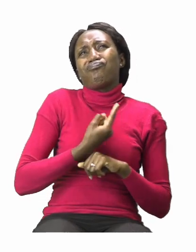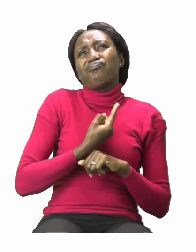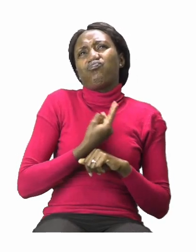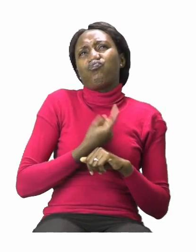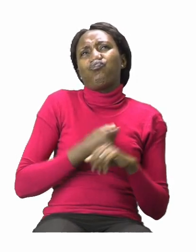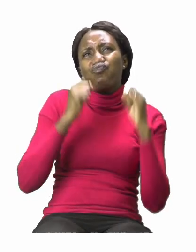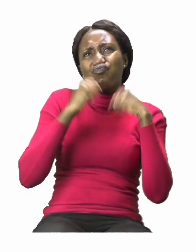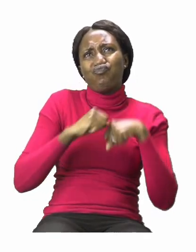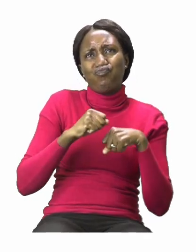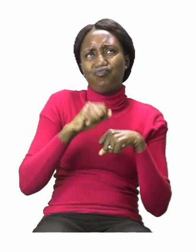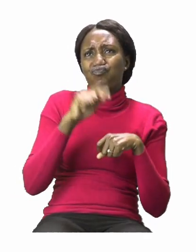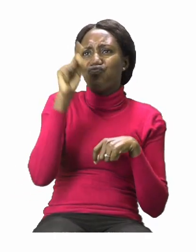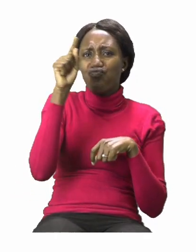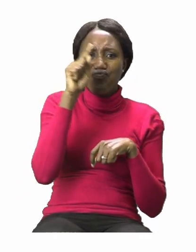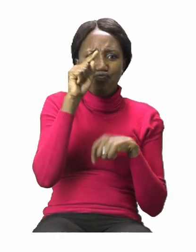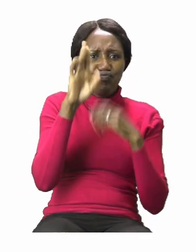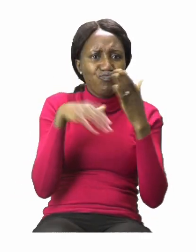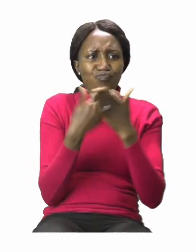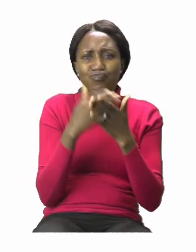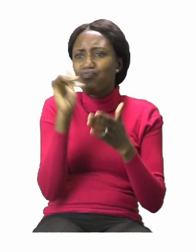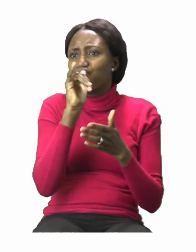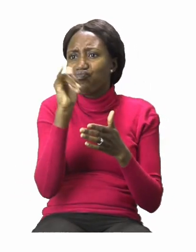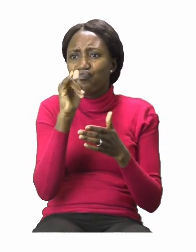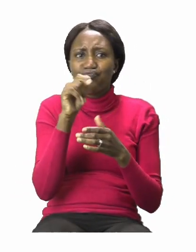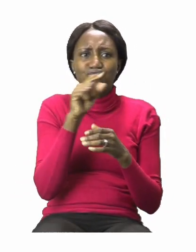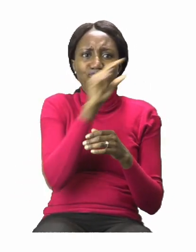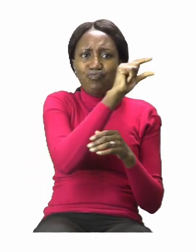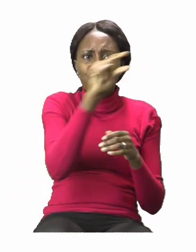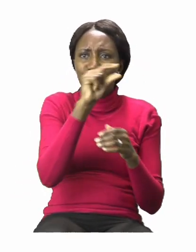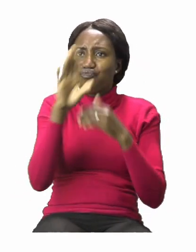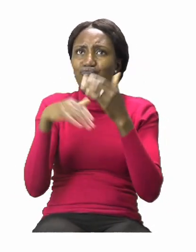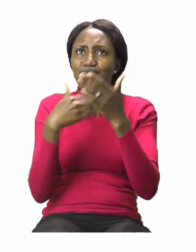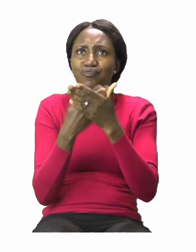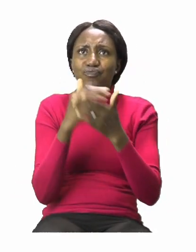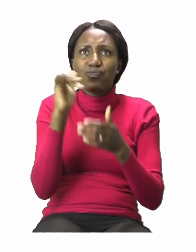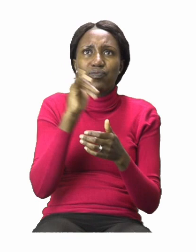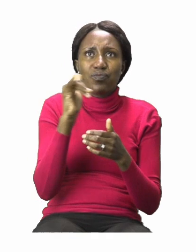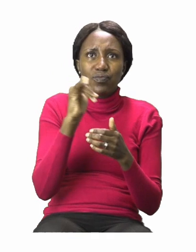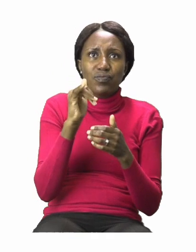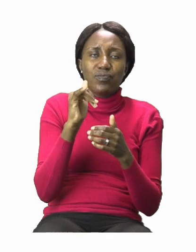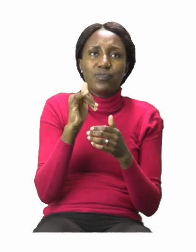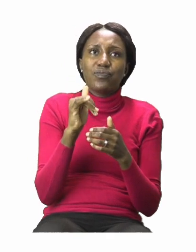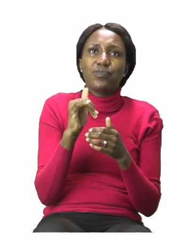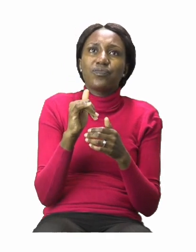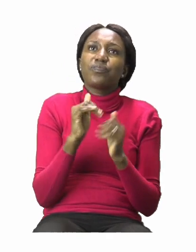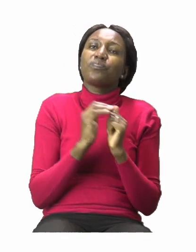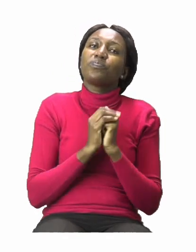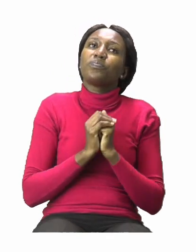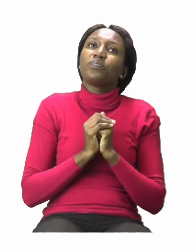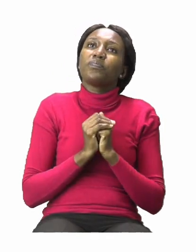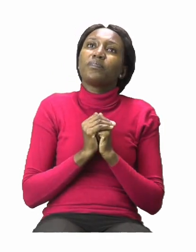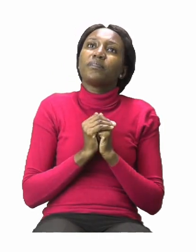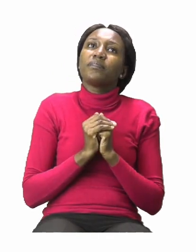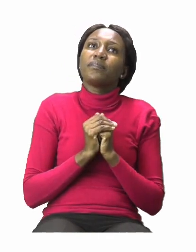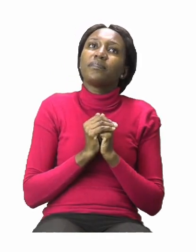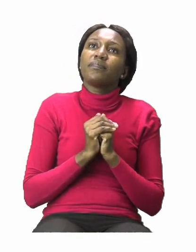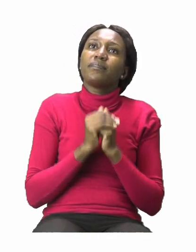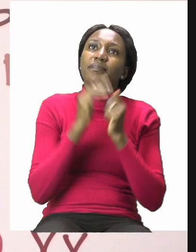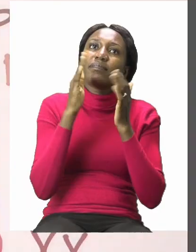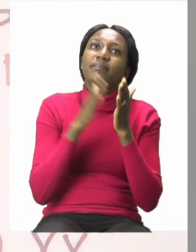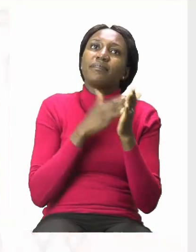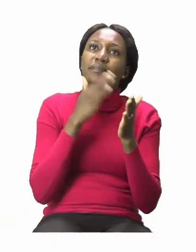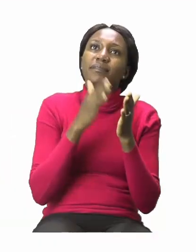is which. Once you are done drawing your lines, I'd like you to please join me on the next page, page